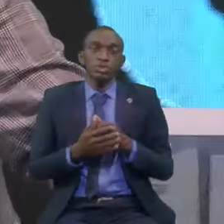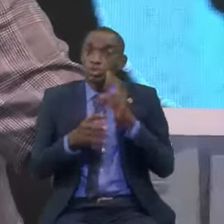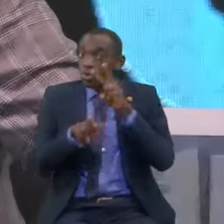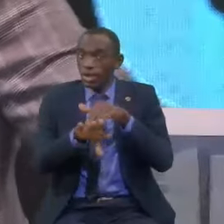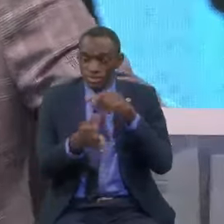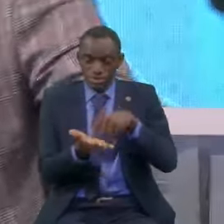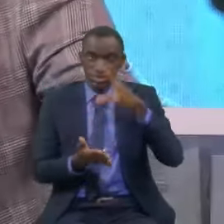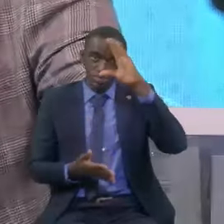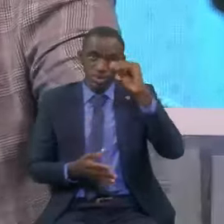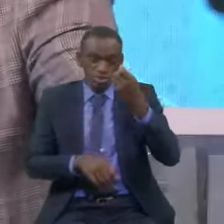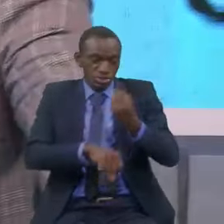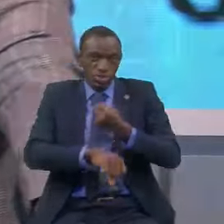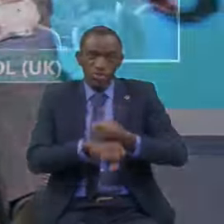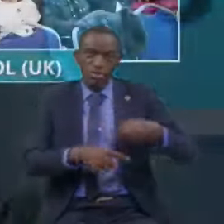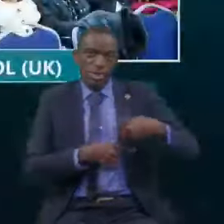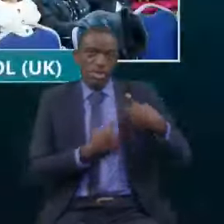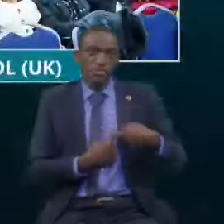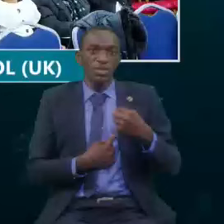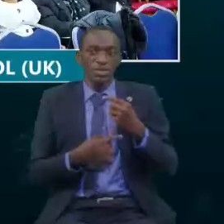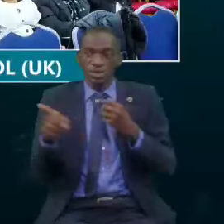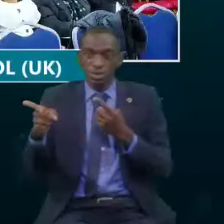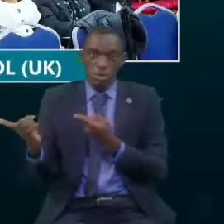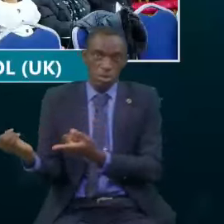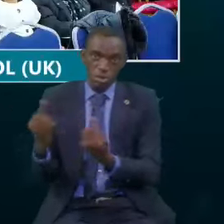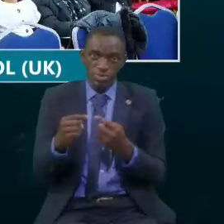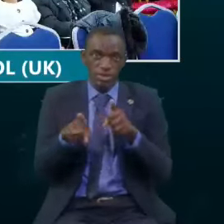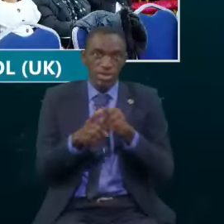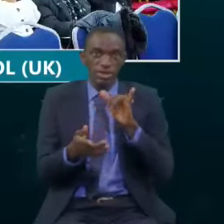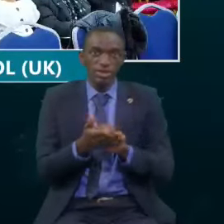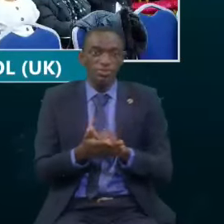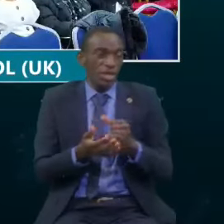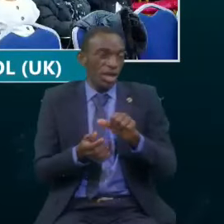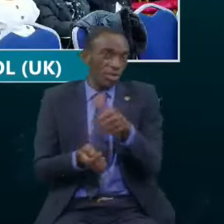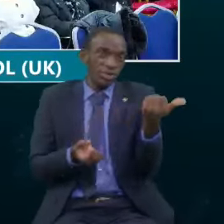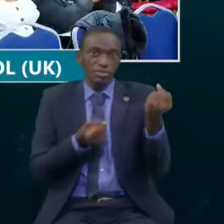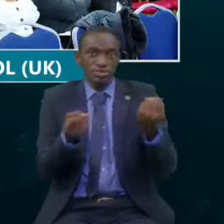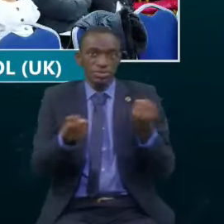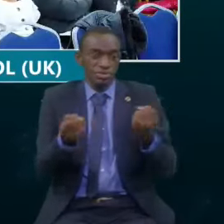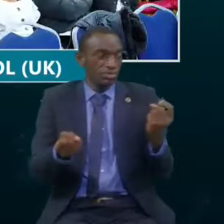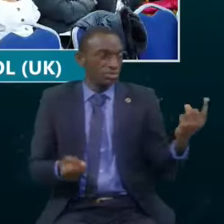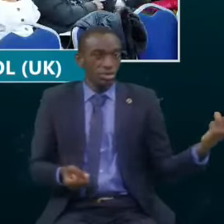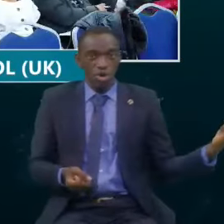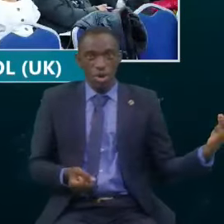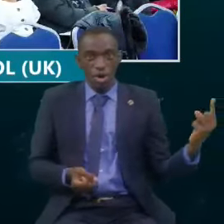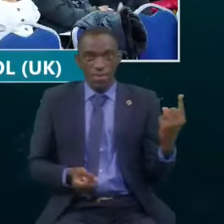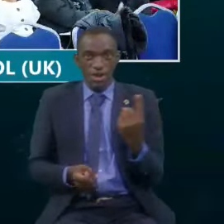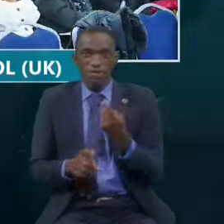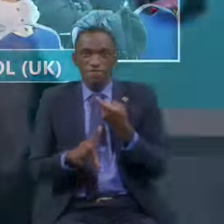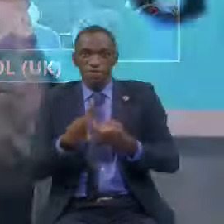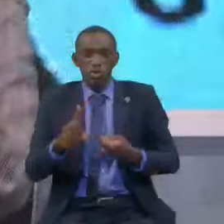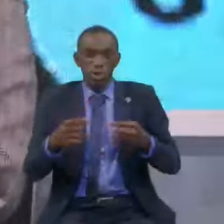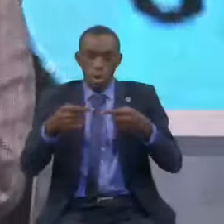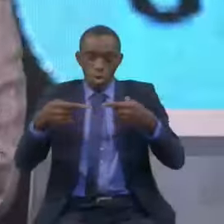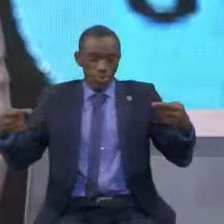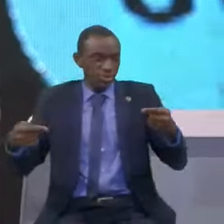that. There's another vehicle coming from the opposite side, and they are